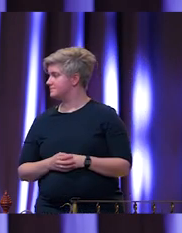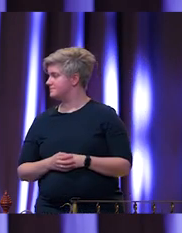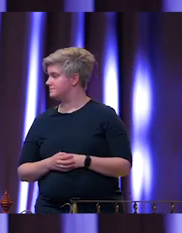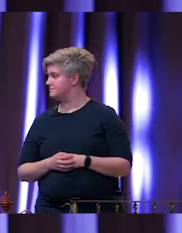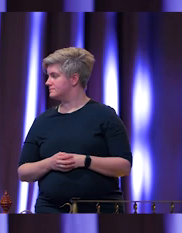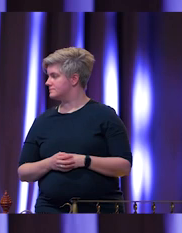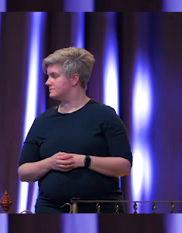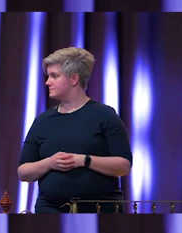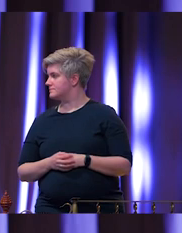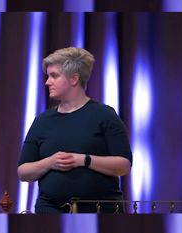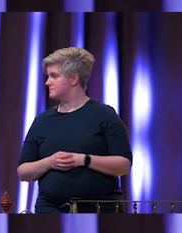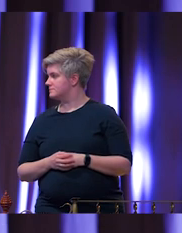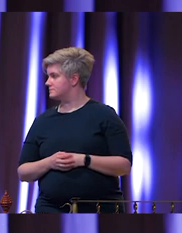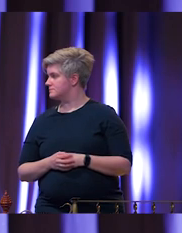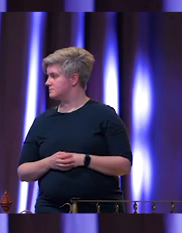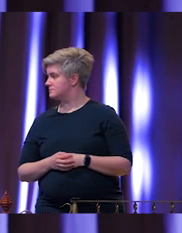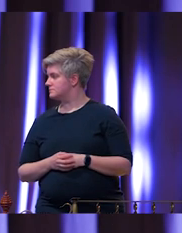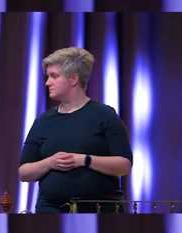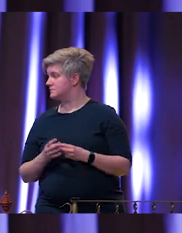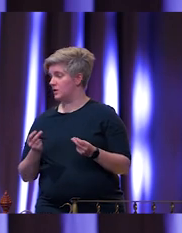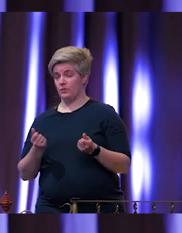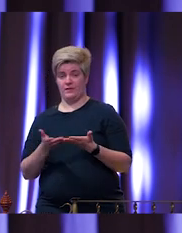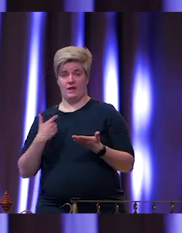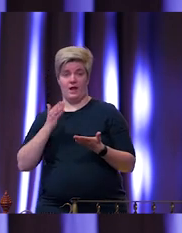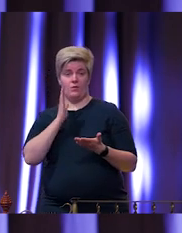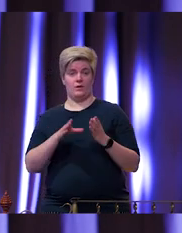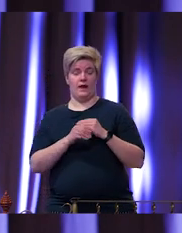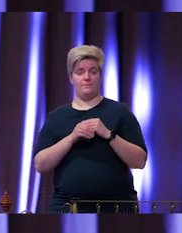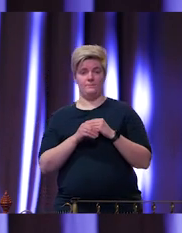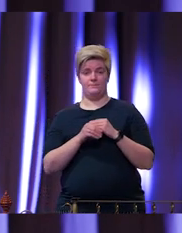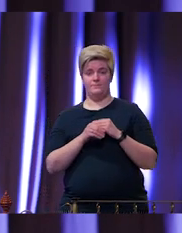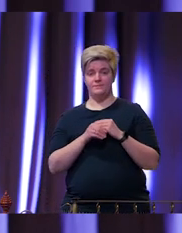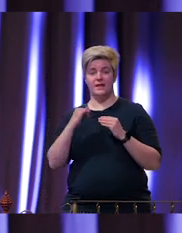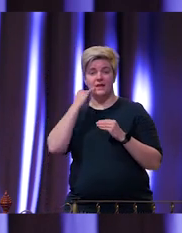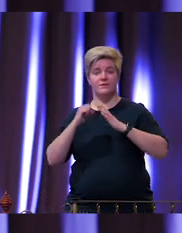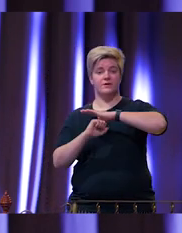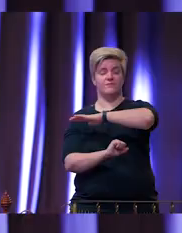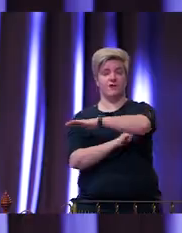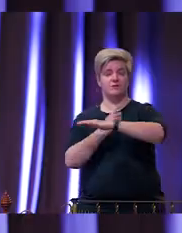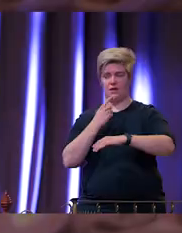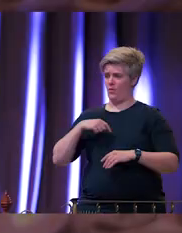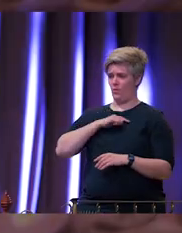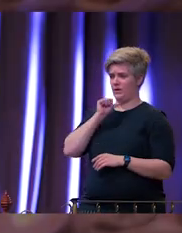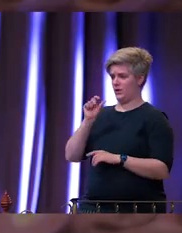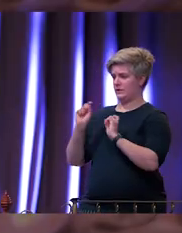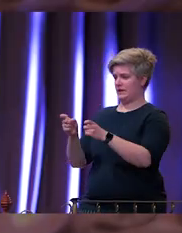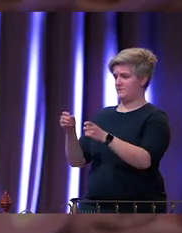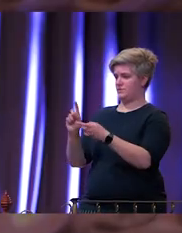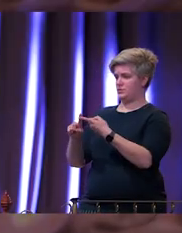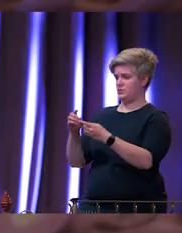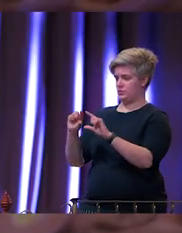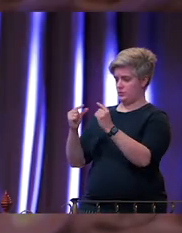Richard, do you have anything to add? Oh, I'm sorry. The quick thing I would just say is that if there's a foundation that says we don't give to groups with budgets, you